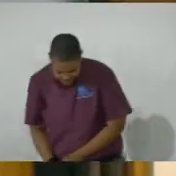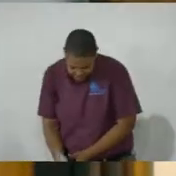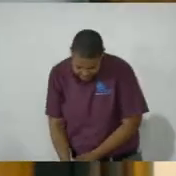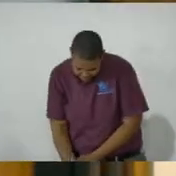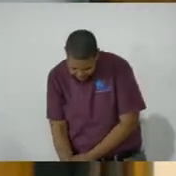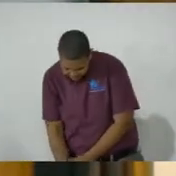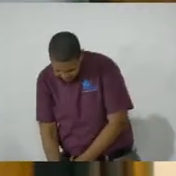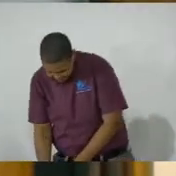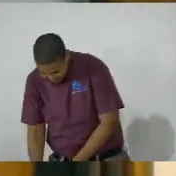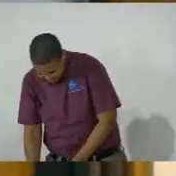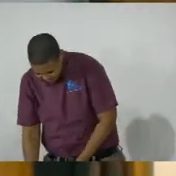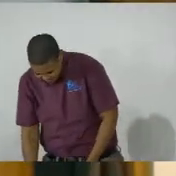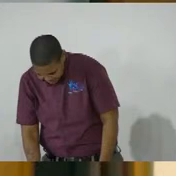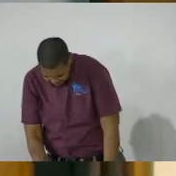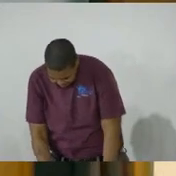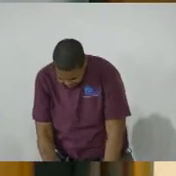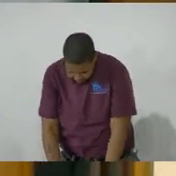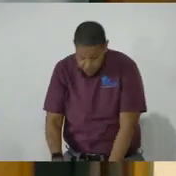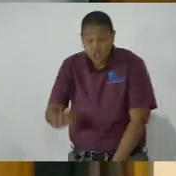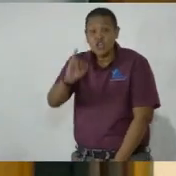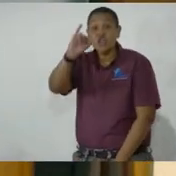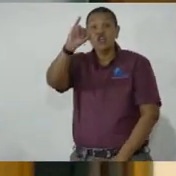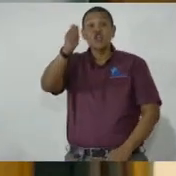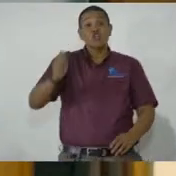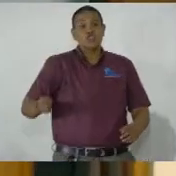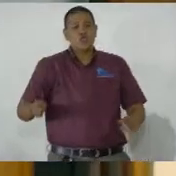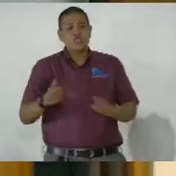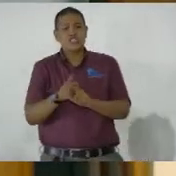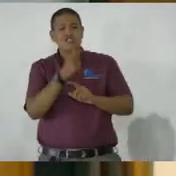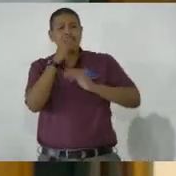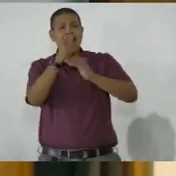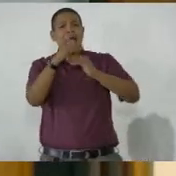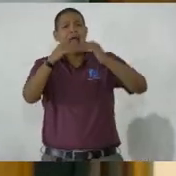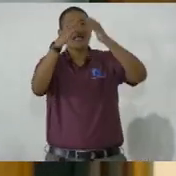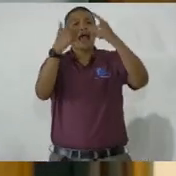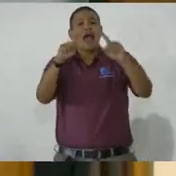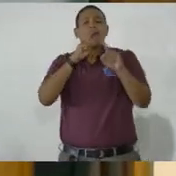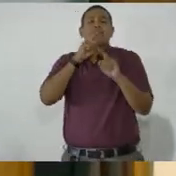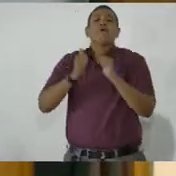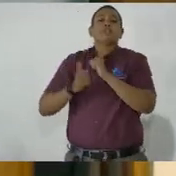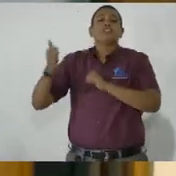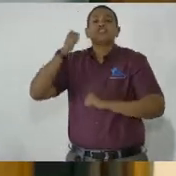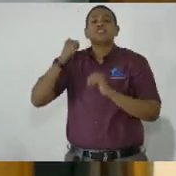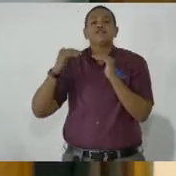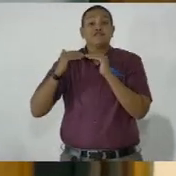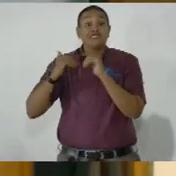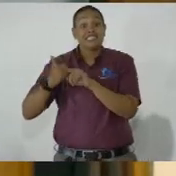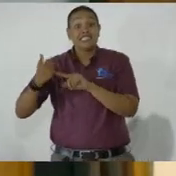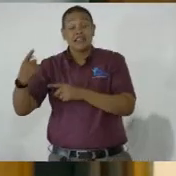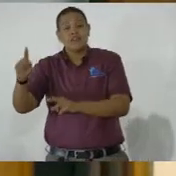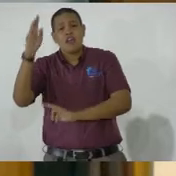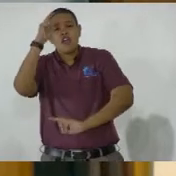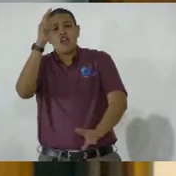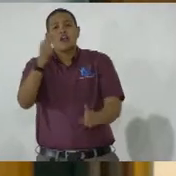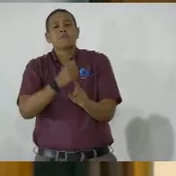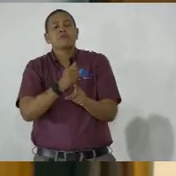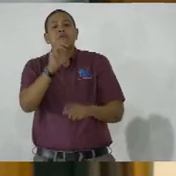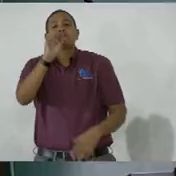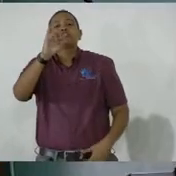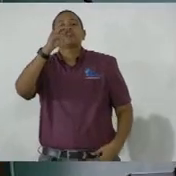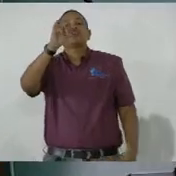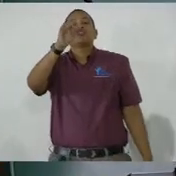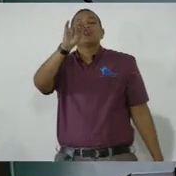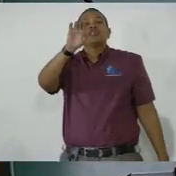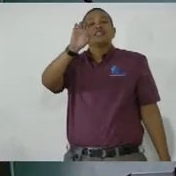Madam Speaker, the judiciary, under the sterling guidance of the Chief Justice, the Honourable Mr. Justice Brian